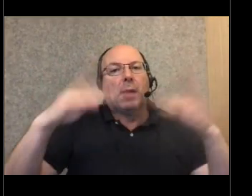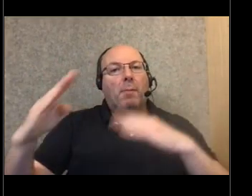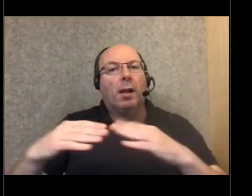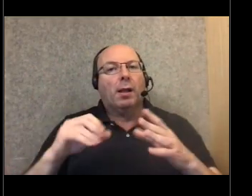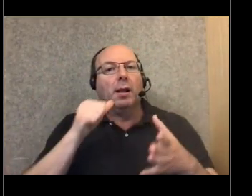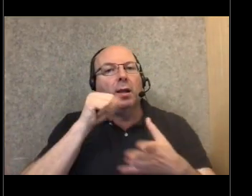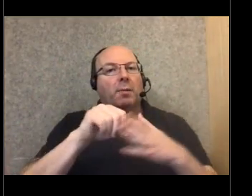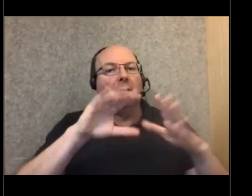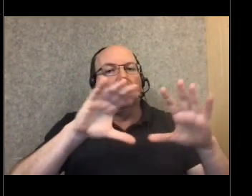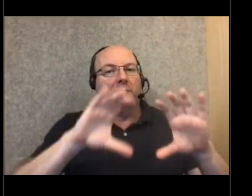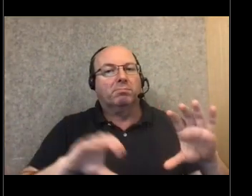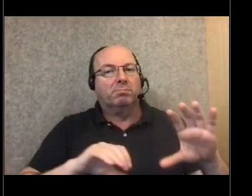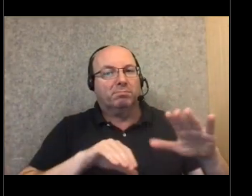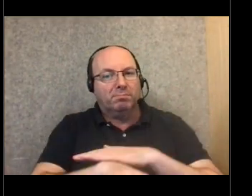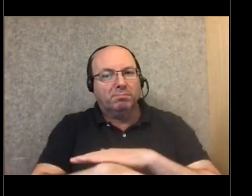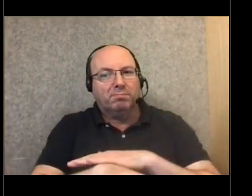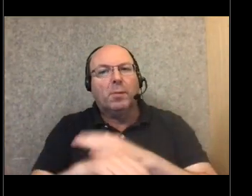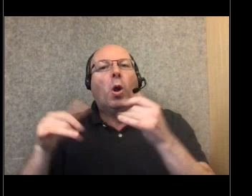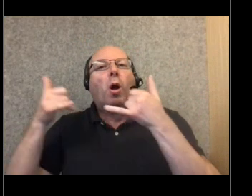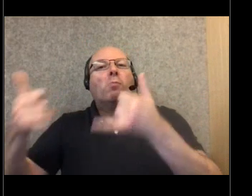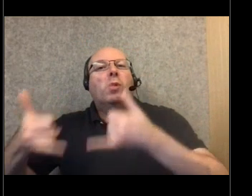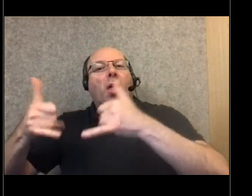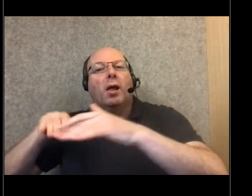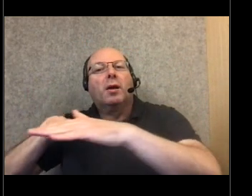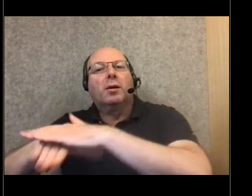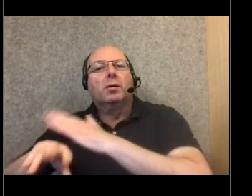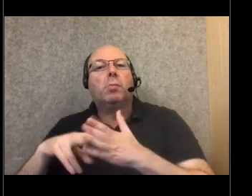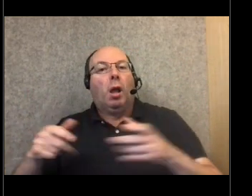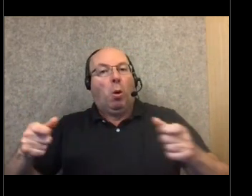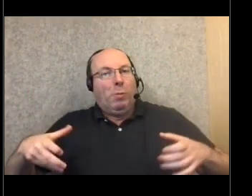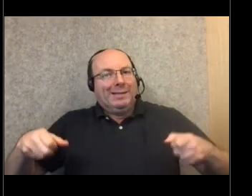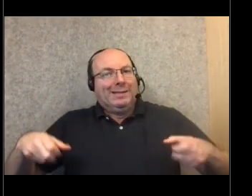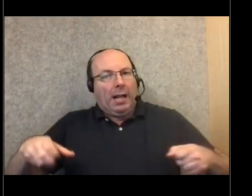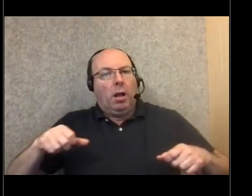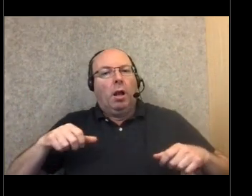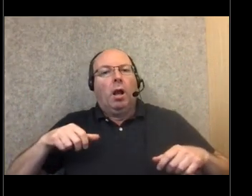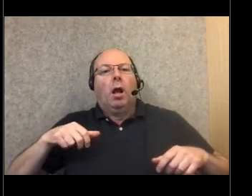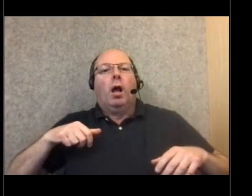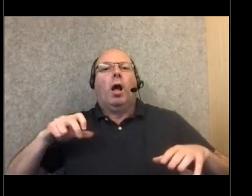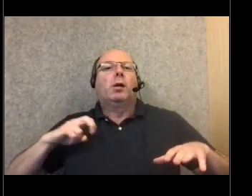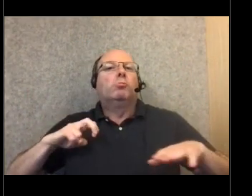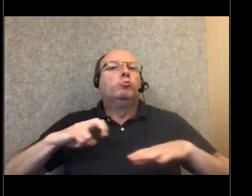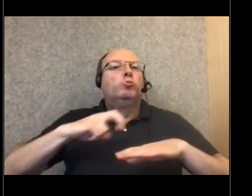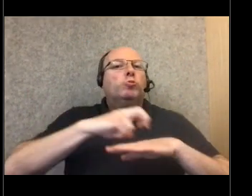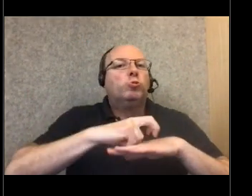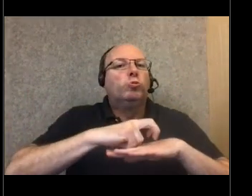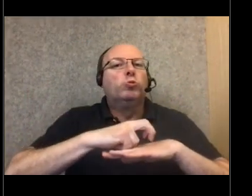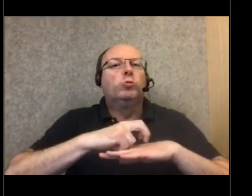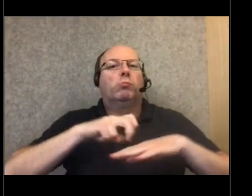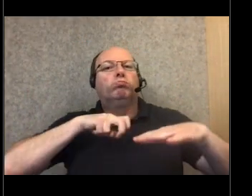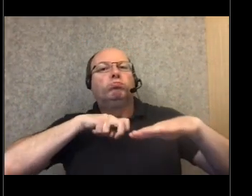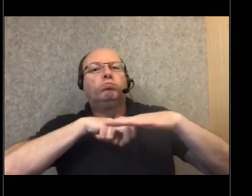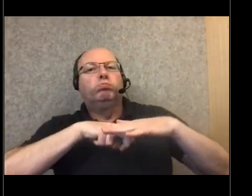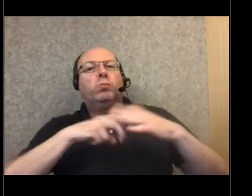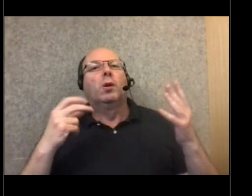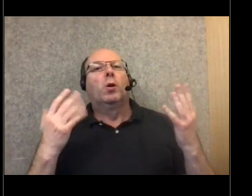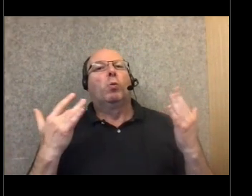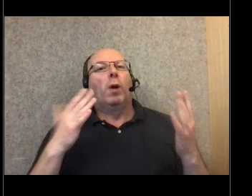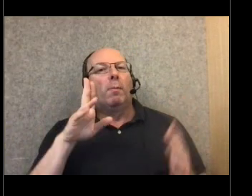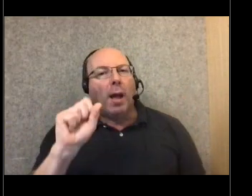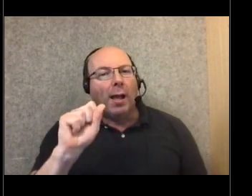a wheelchair user can reach the accessible bus stop shelter or a wheelchair